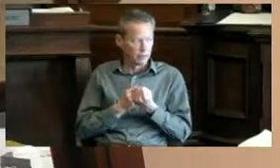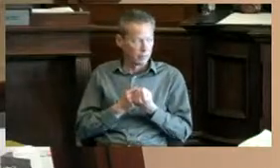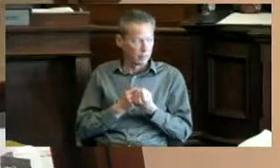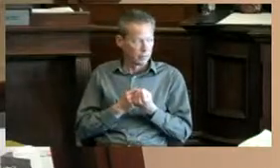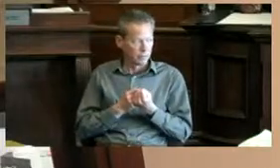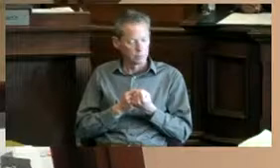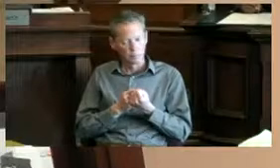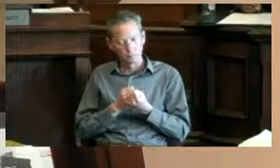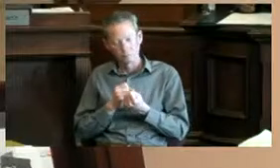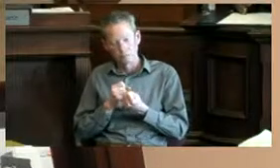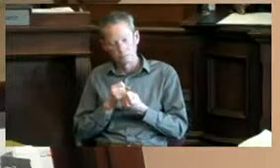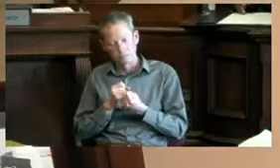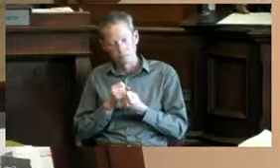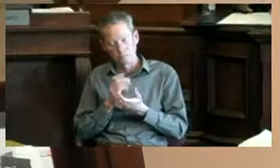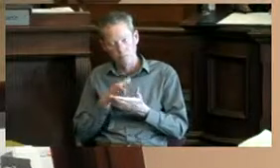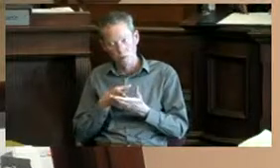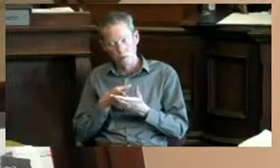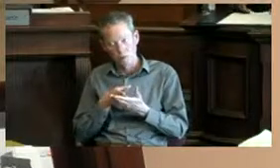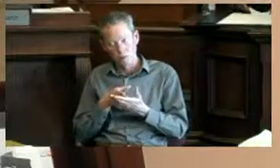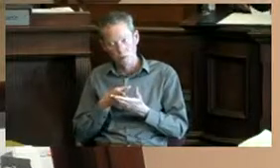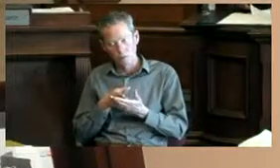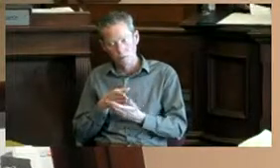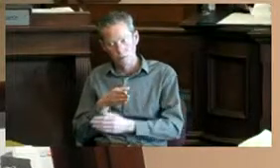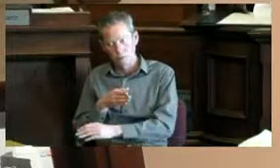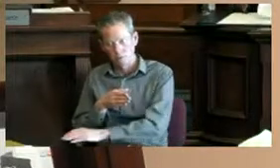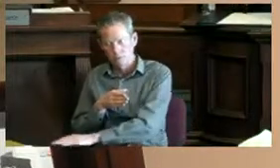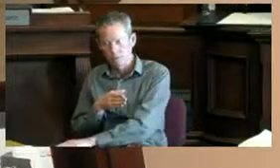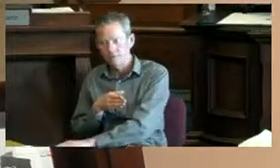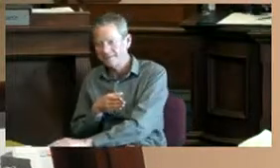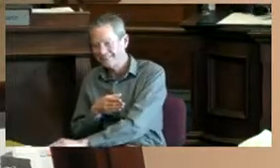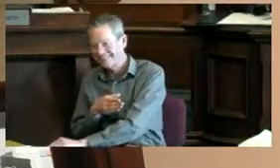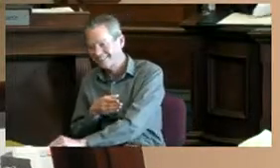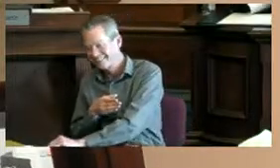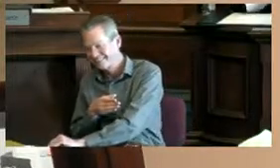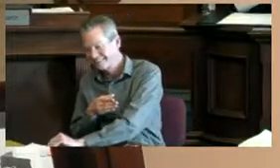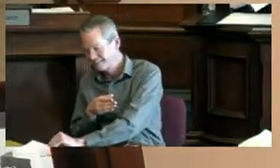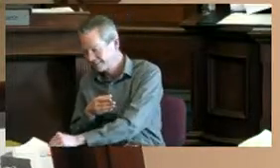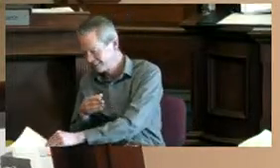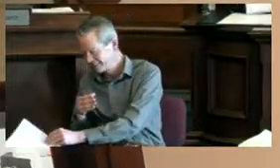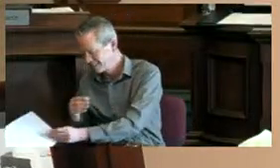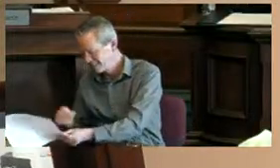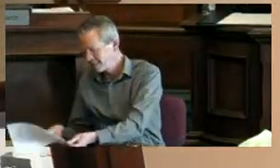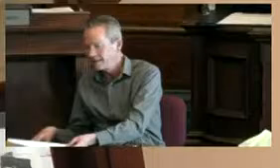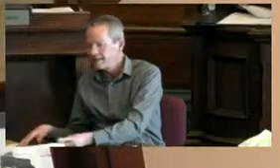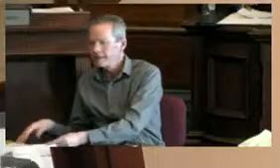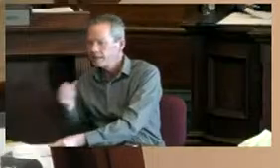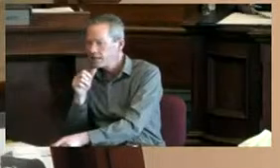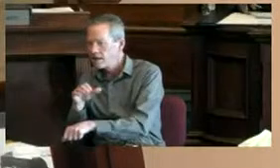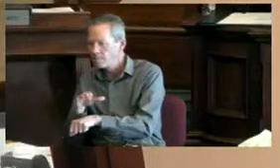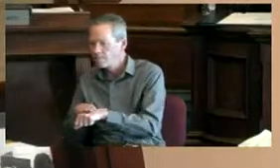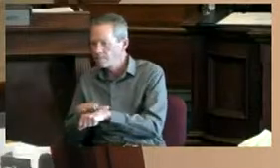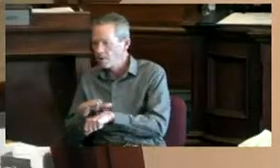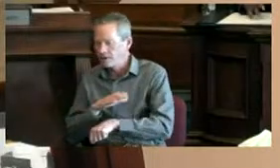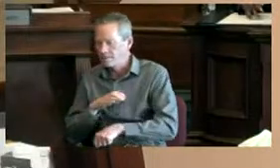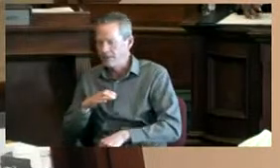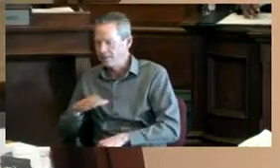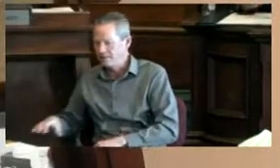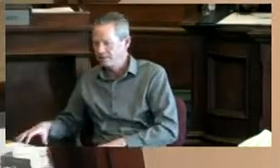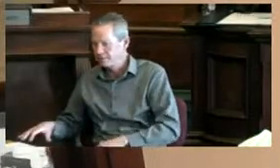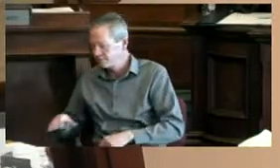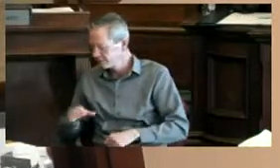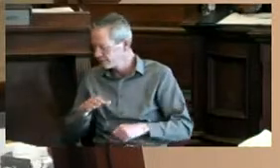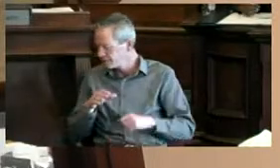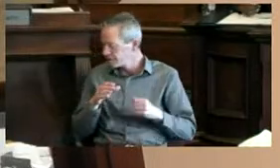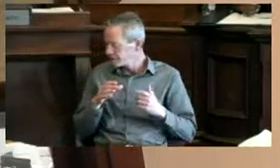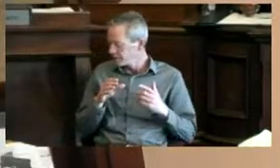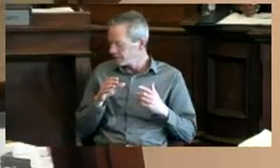Aye. Any opposed? Okay, motion carries. Introductory number 131, authorizing an application and agreement for